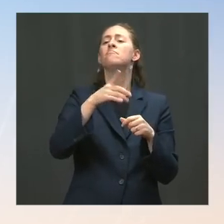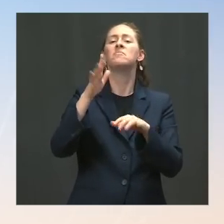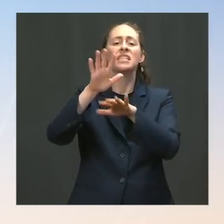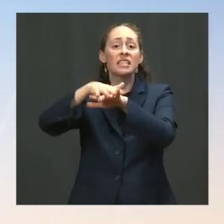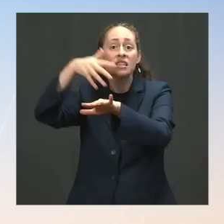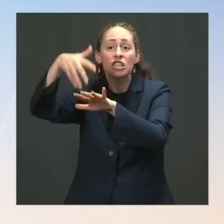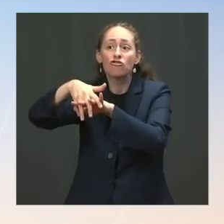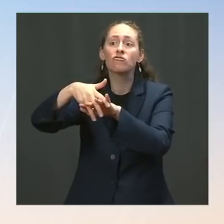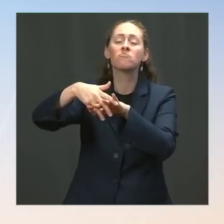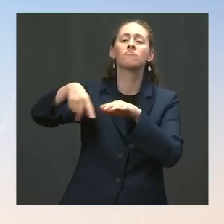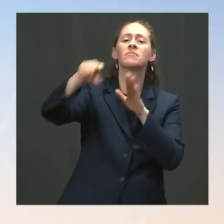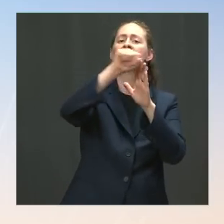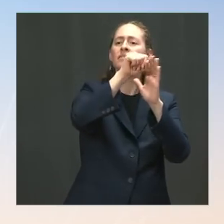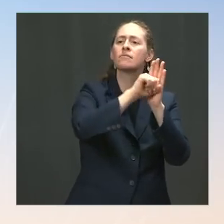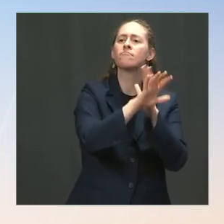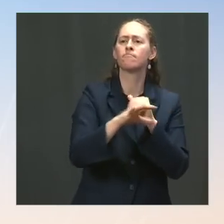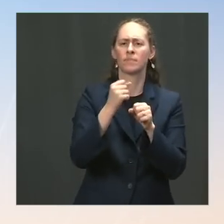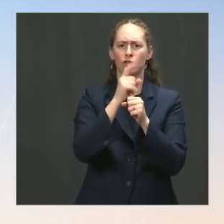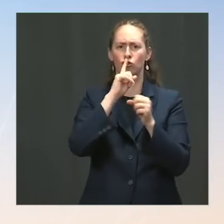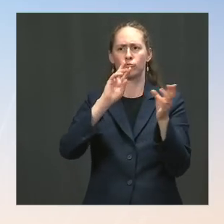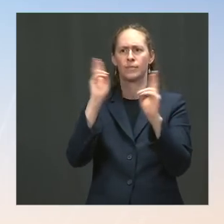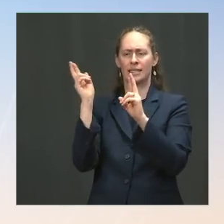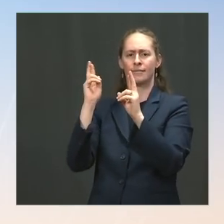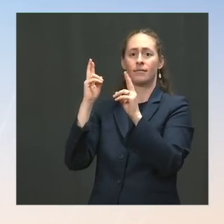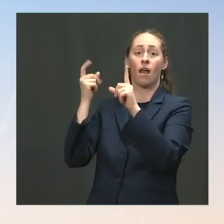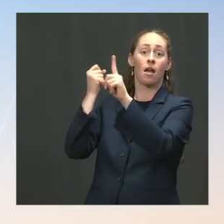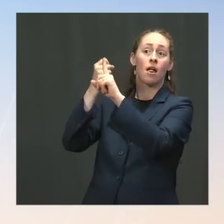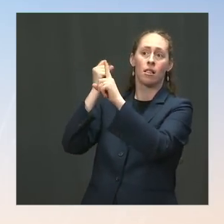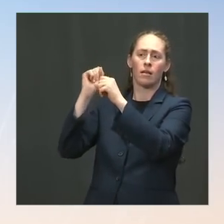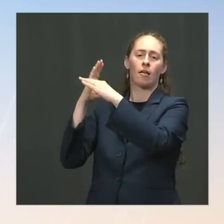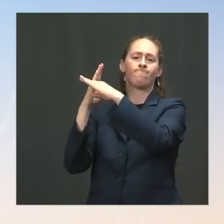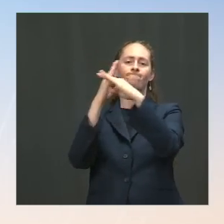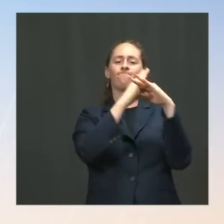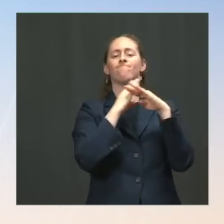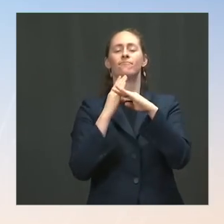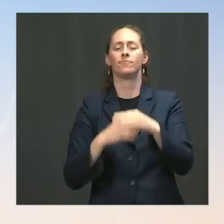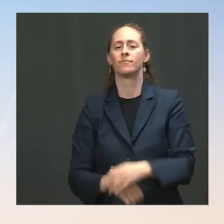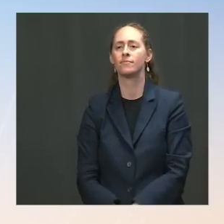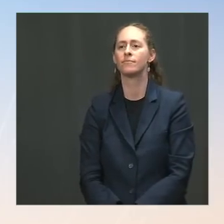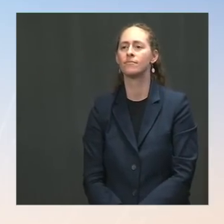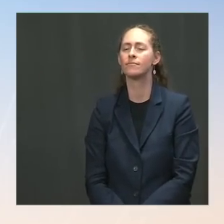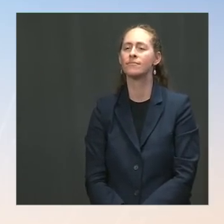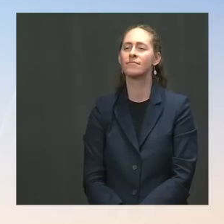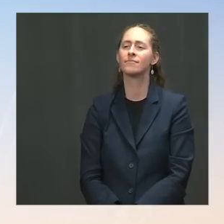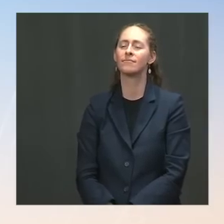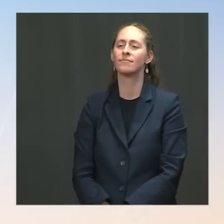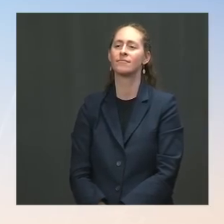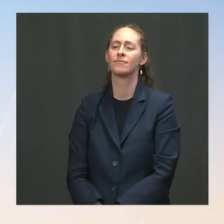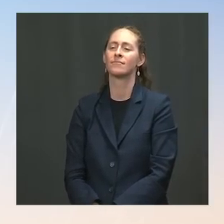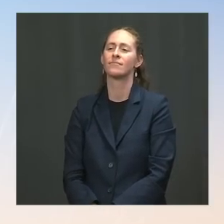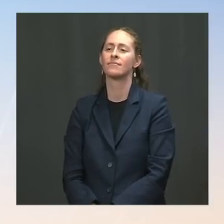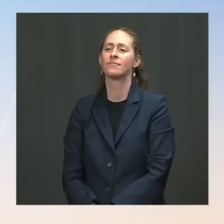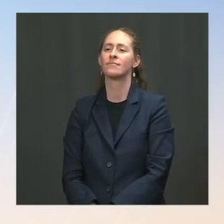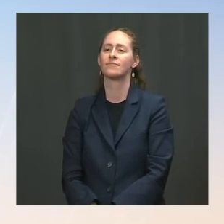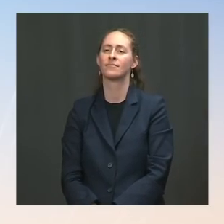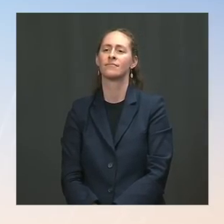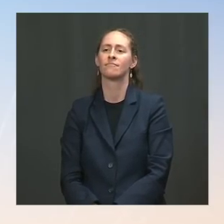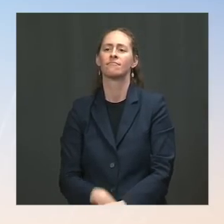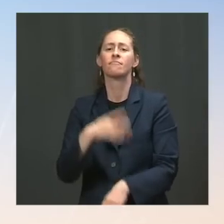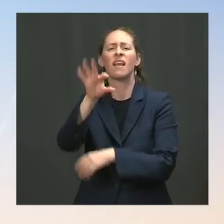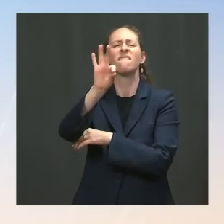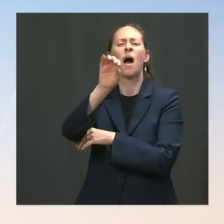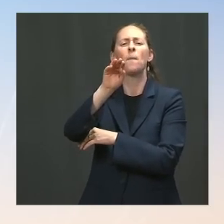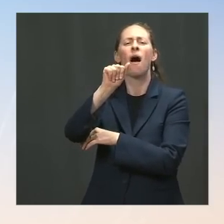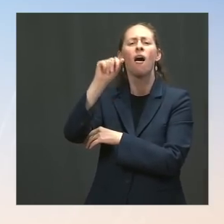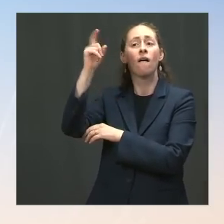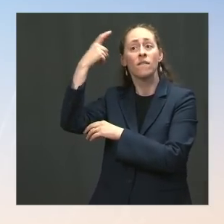the future. FEMA Administrator Criswell is currently briefing the National Governors Association, Homeland Security Advisors Council on these investments, and